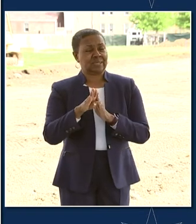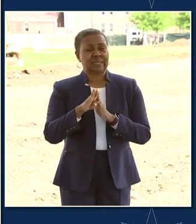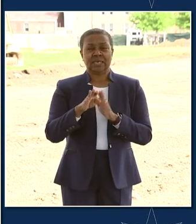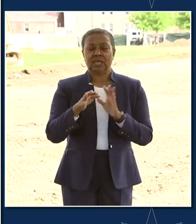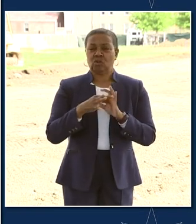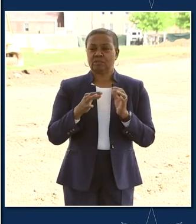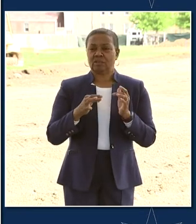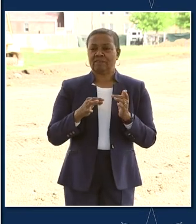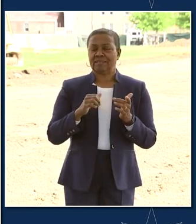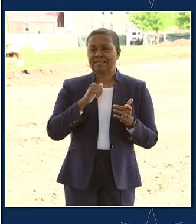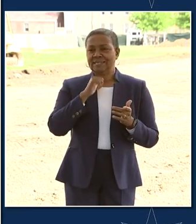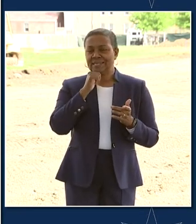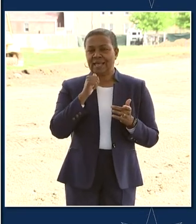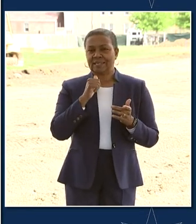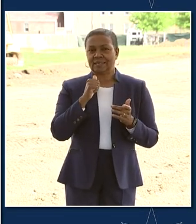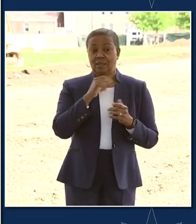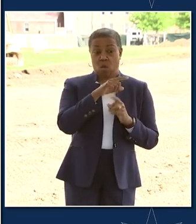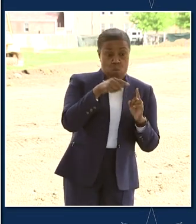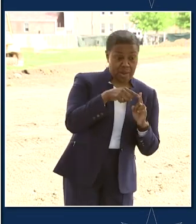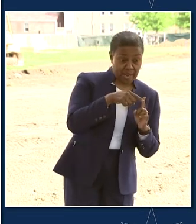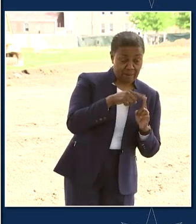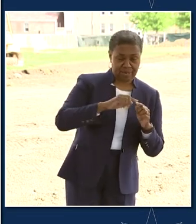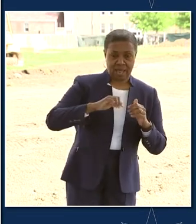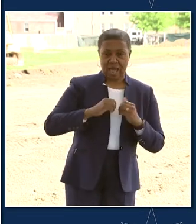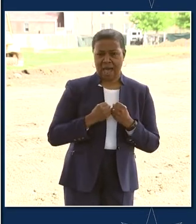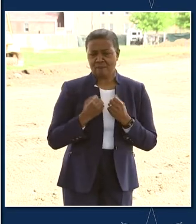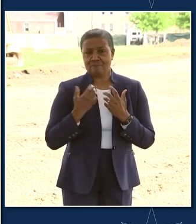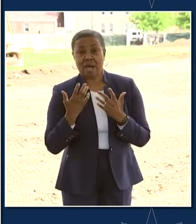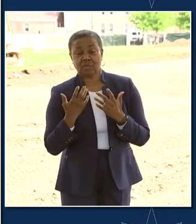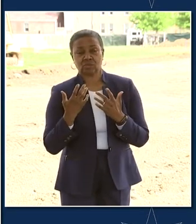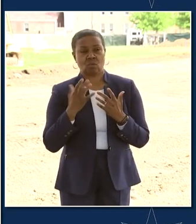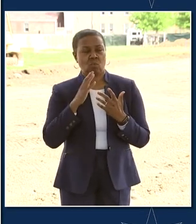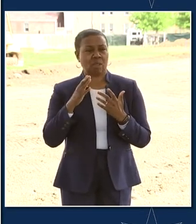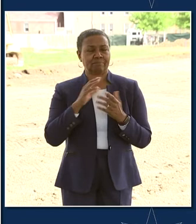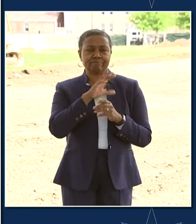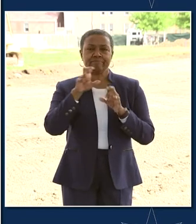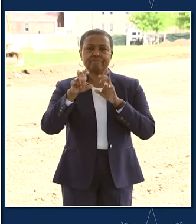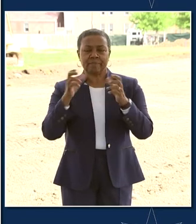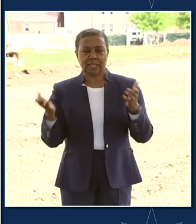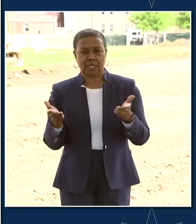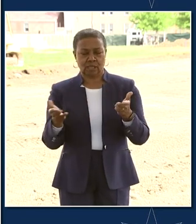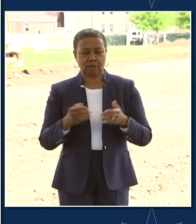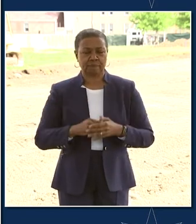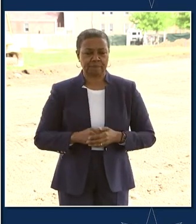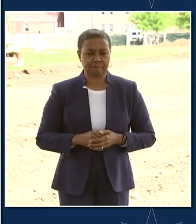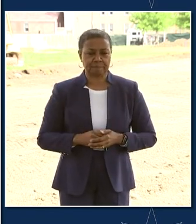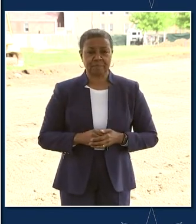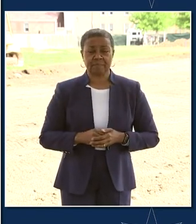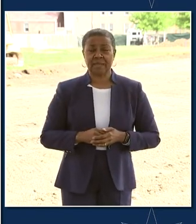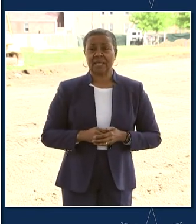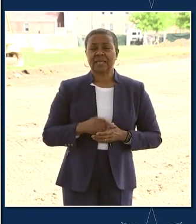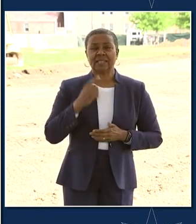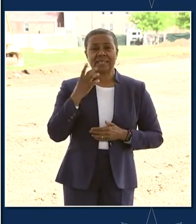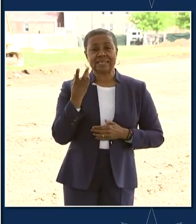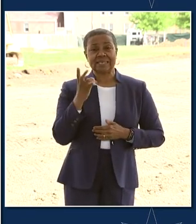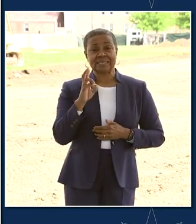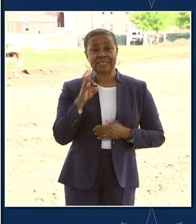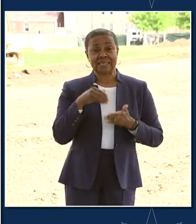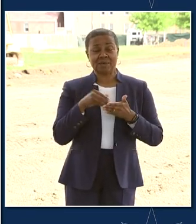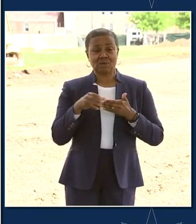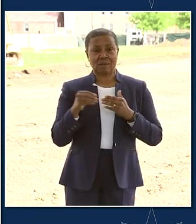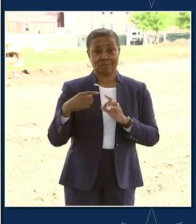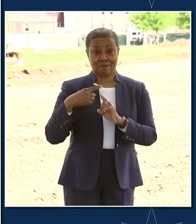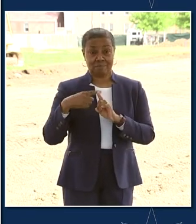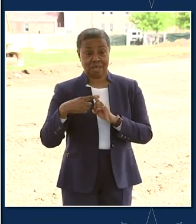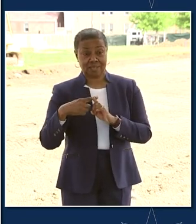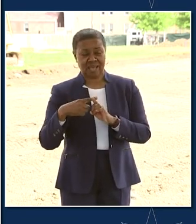of not the when, but the how much it was going to be invested here. And I think the 16 million plus, I think